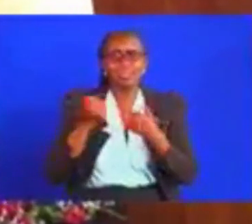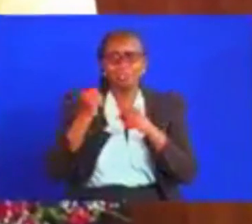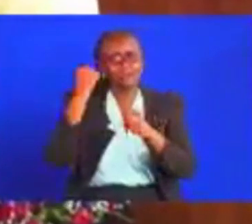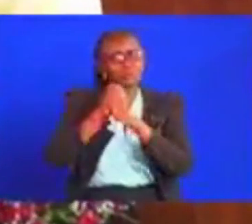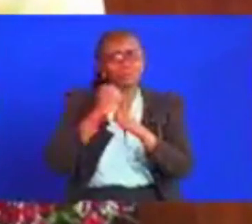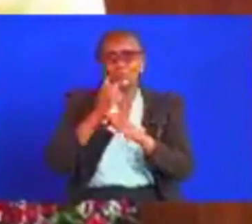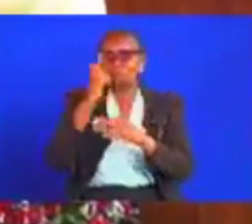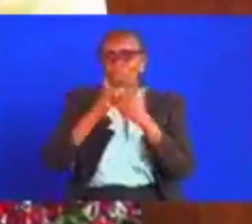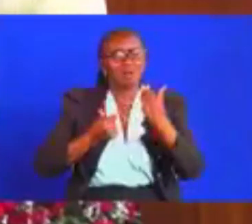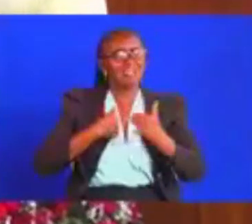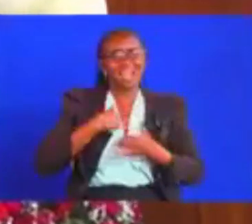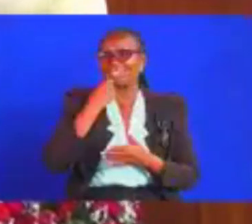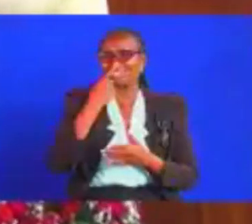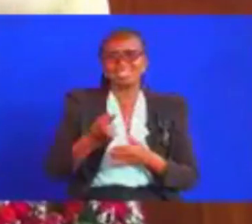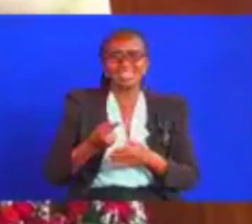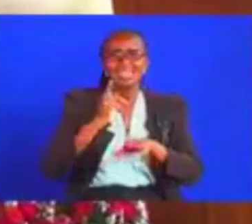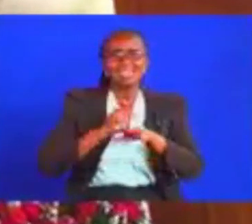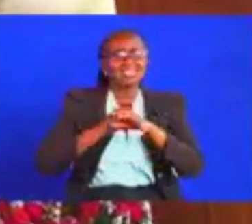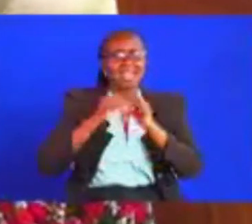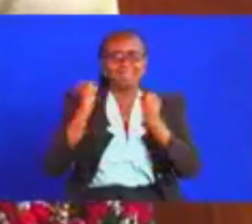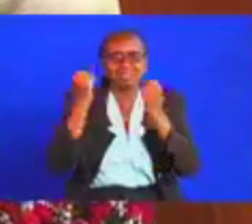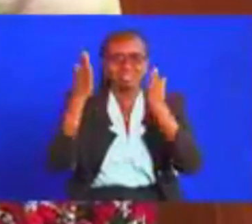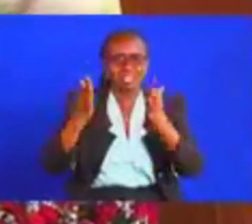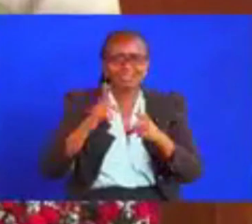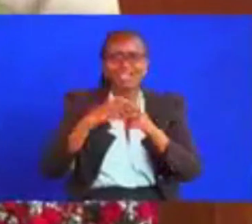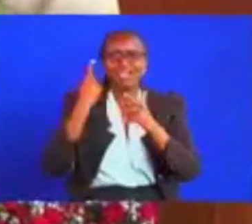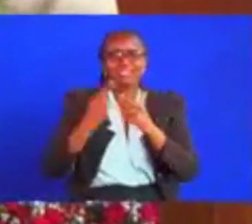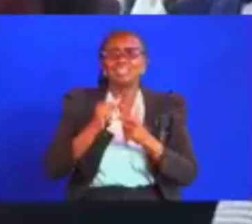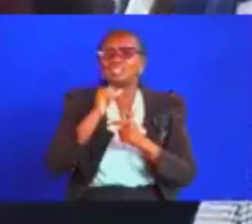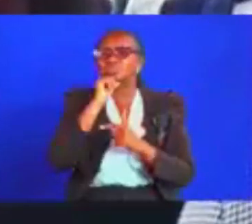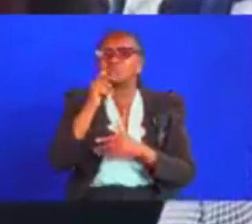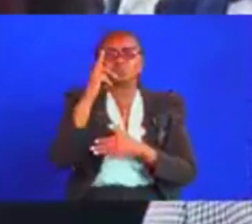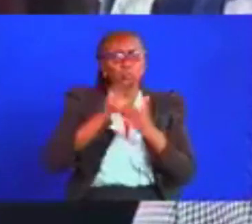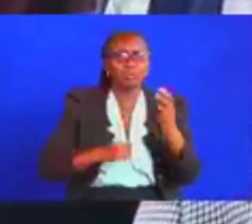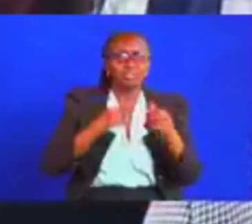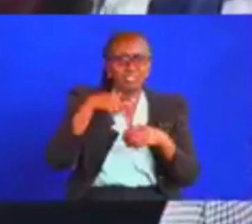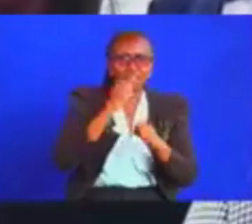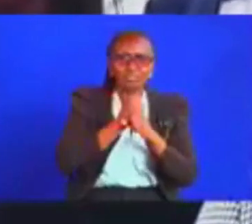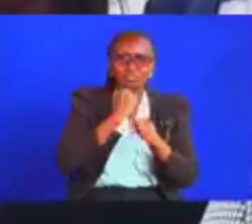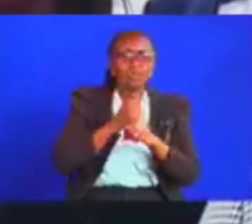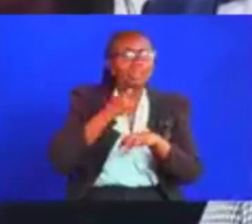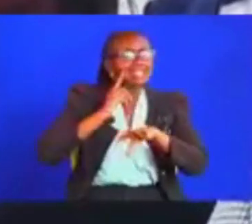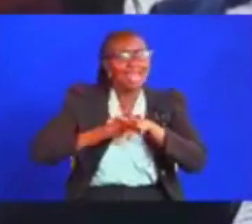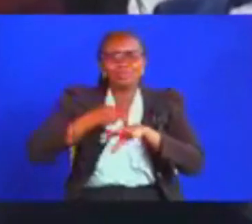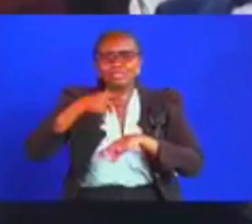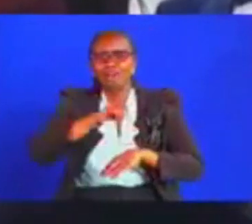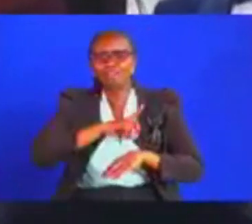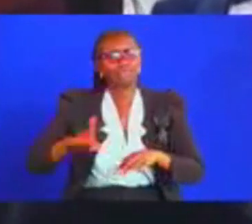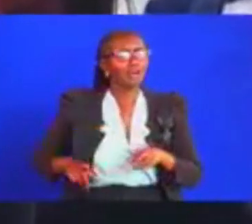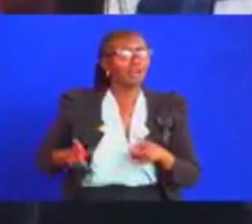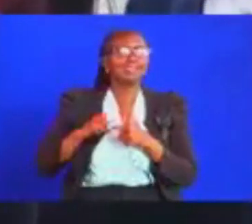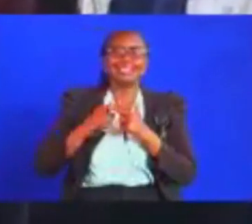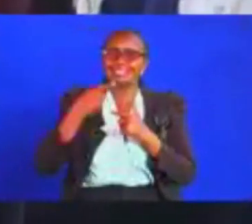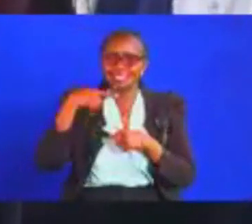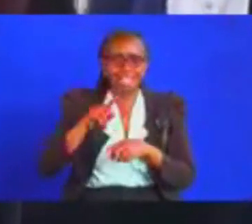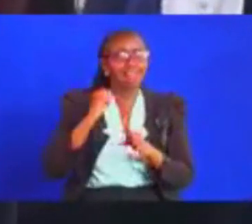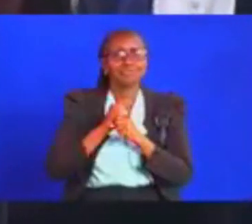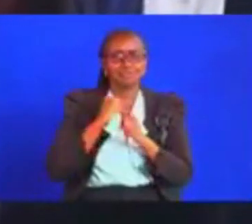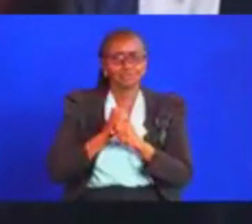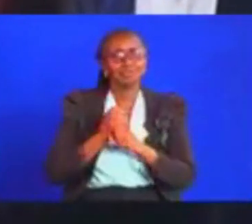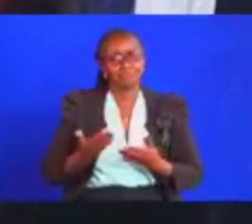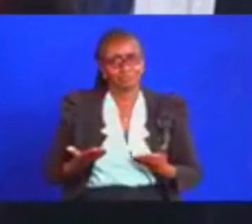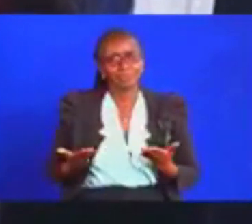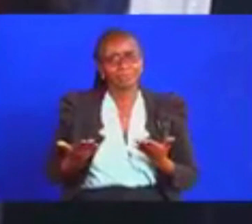say? When he's Savior, he's not just the one doing. When he's Lord, you are the one doing.